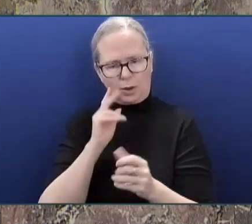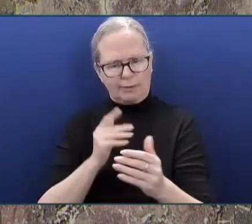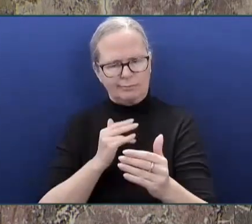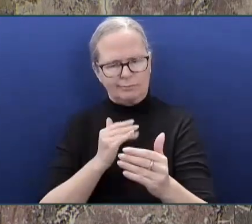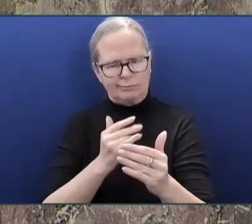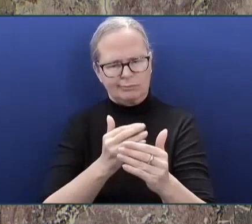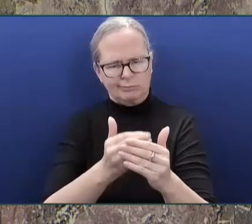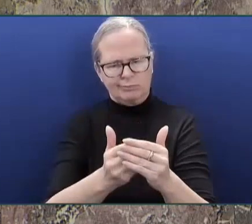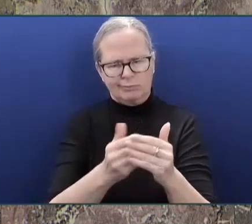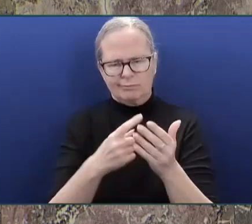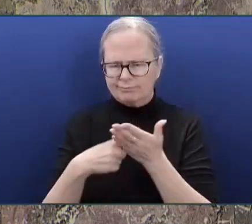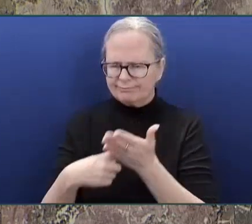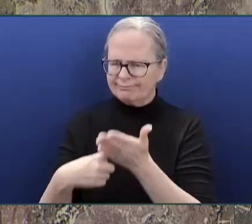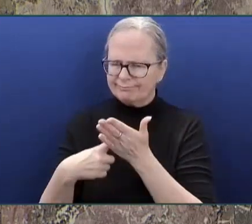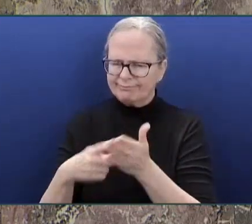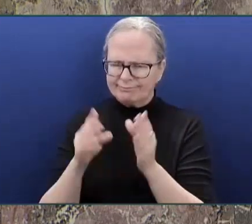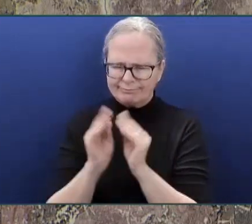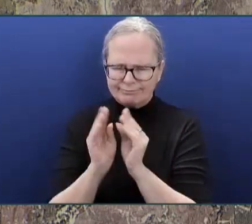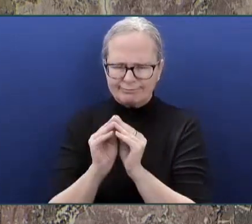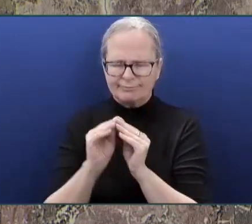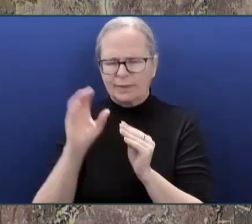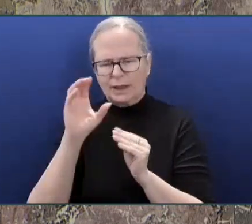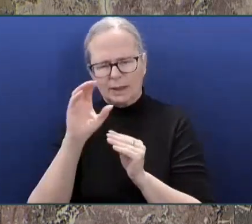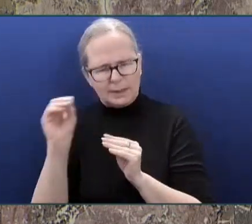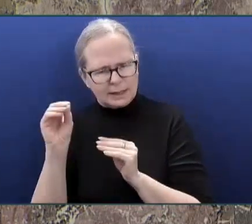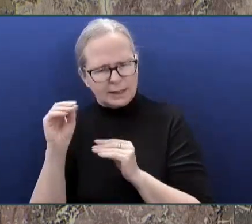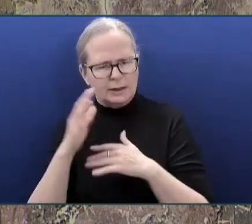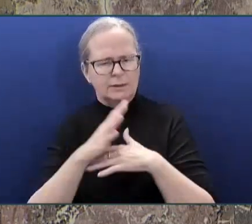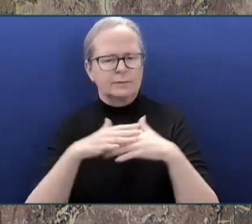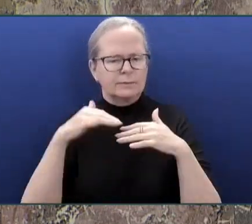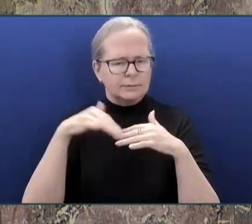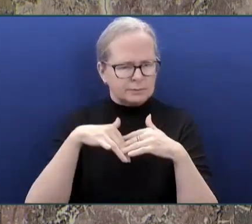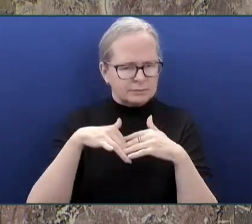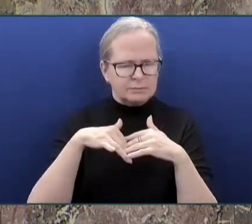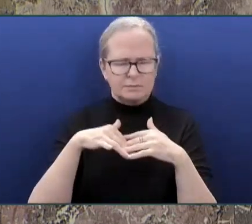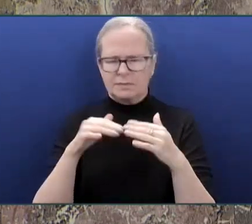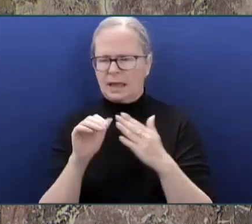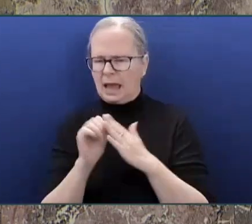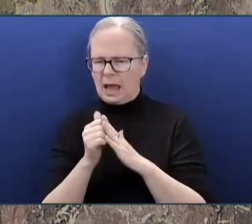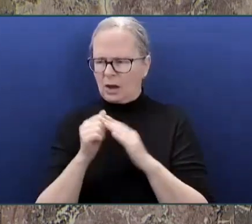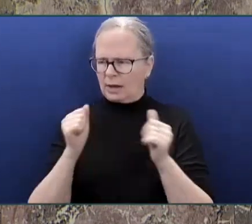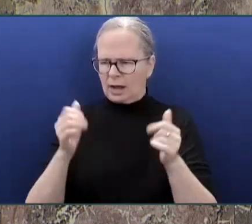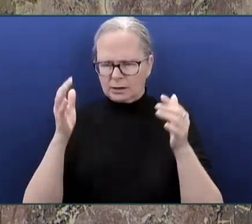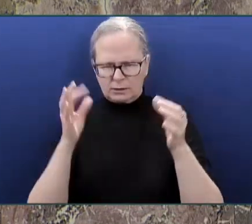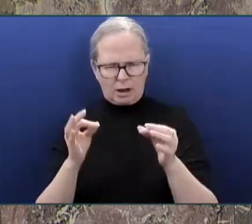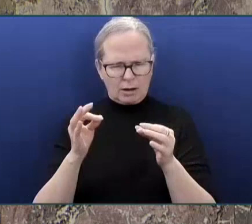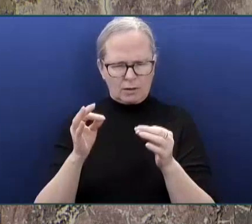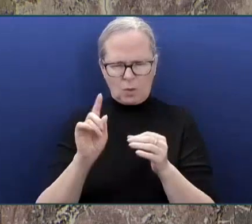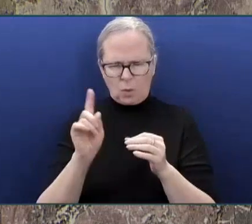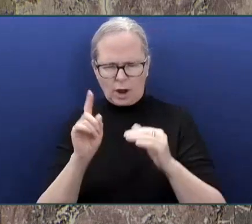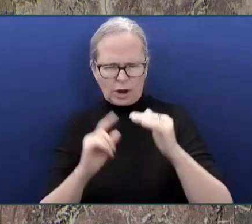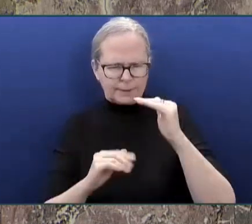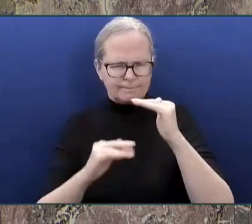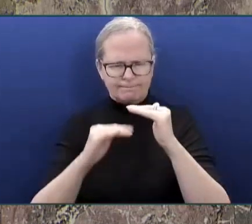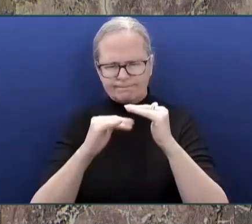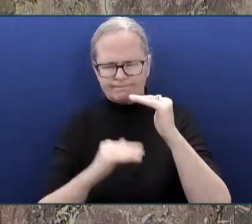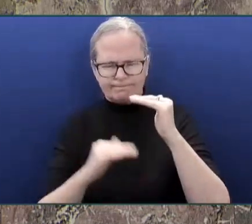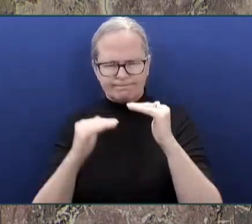April on the shape of that cap, and then we will be introducing the regulation to